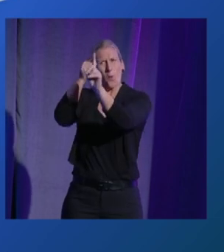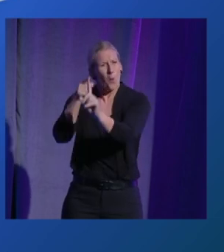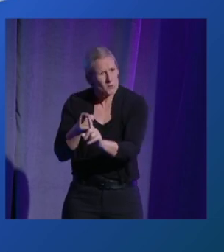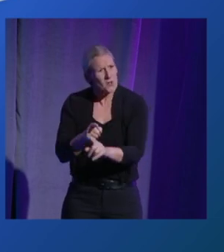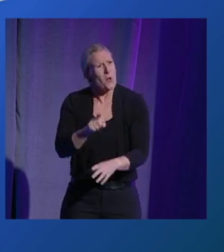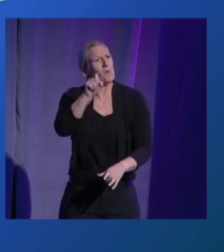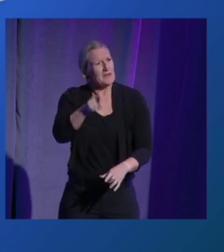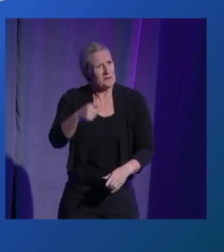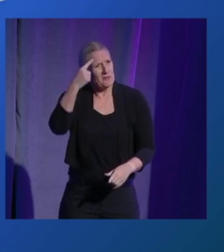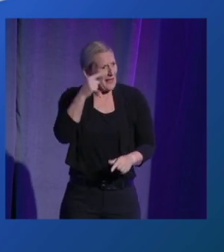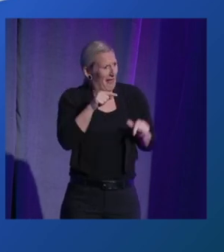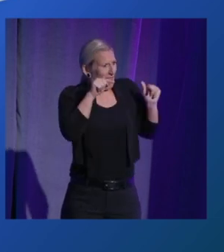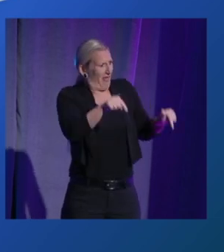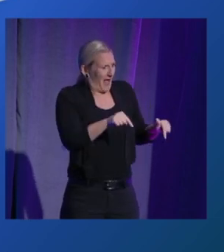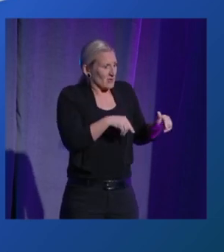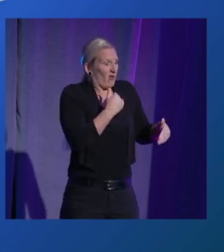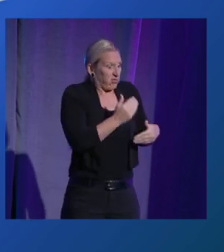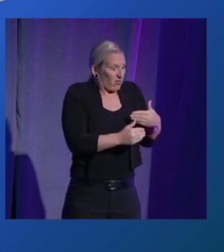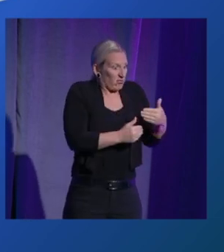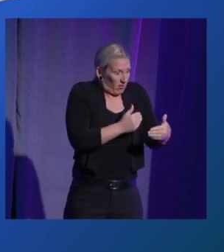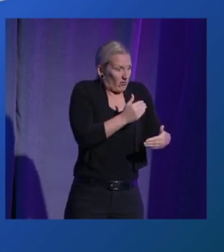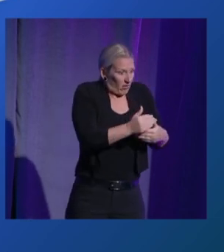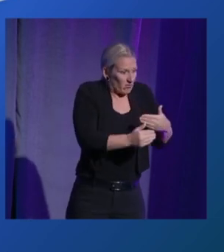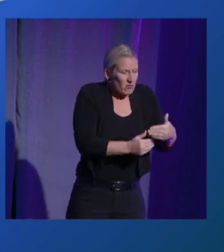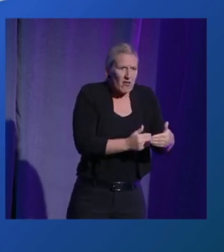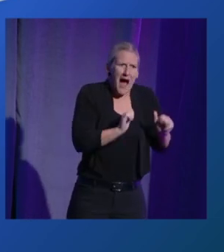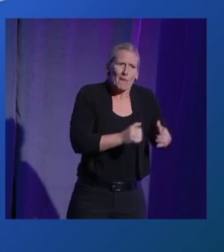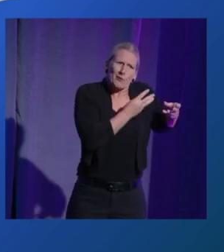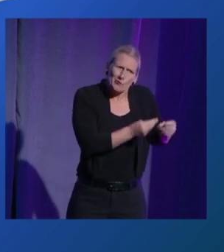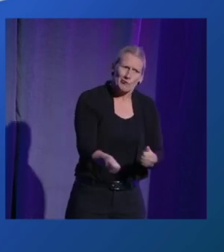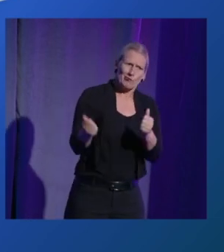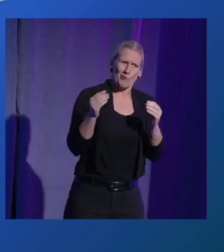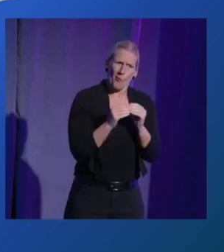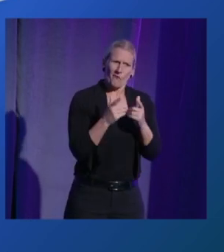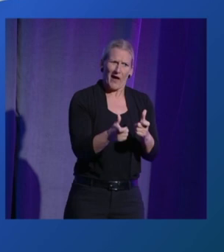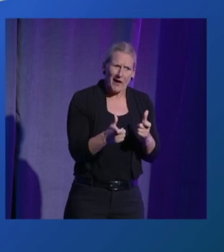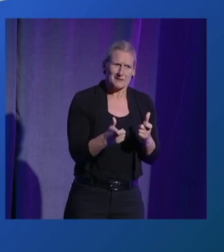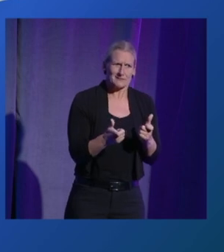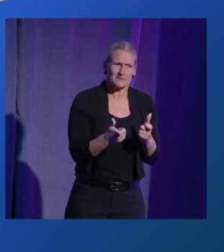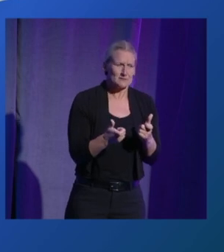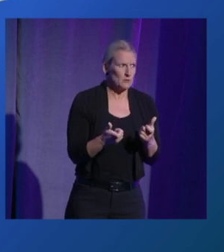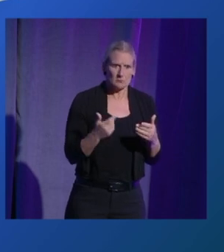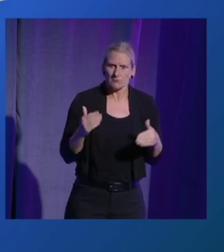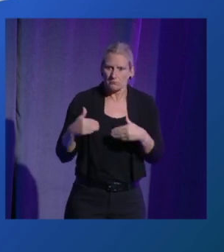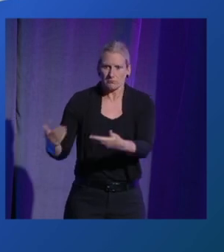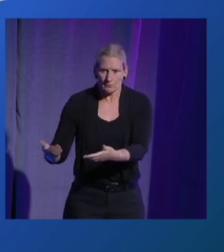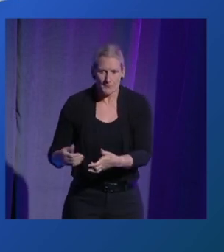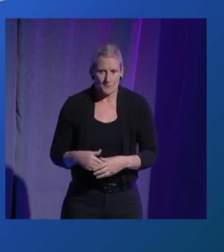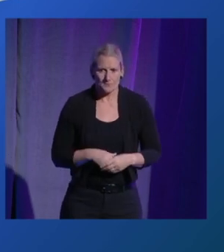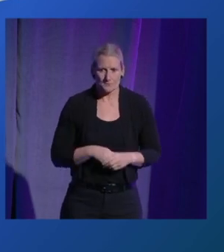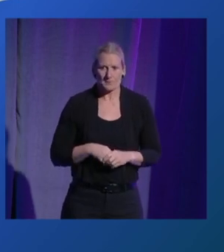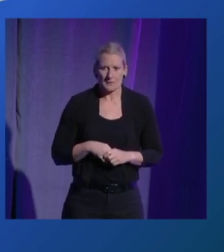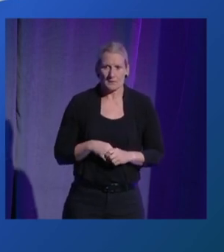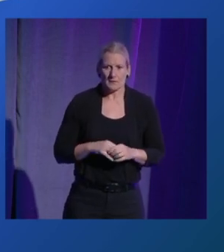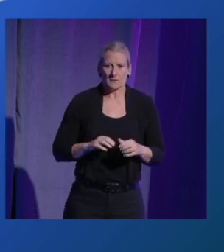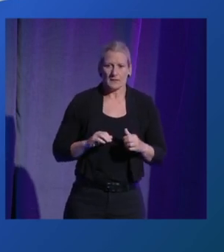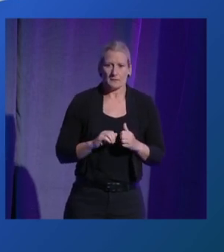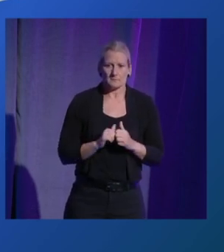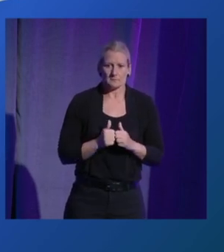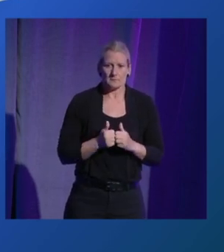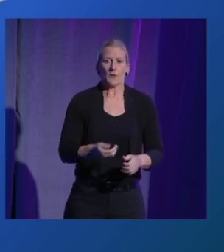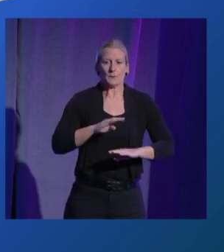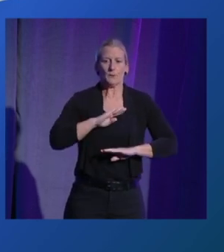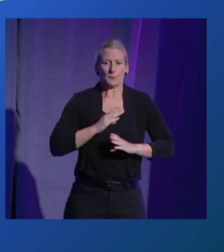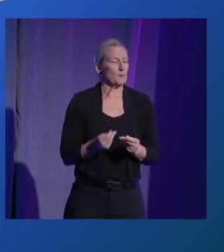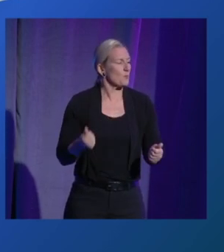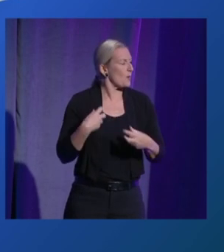scale faster and really what's good enough to solve these problems i' say and going off of what what Lanna said I